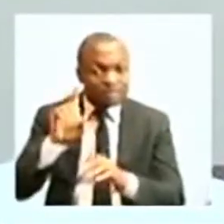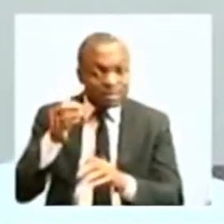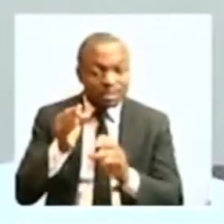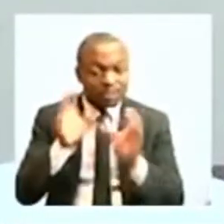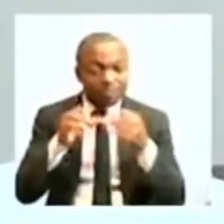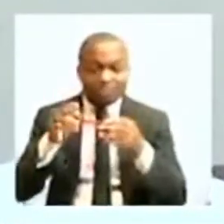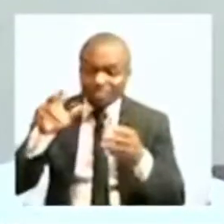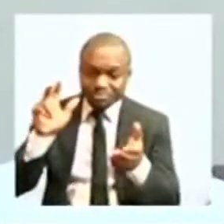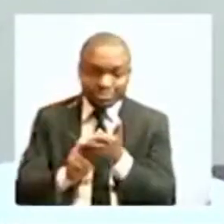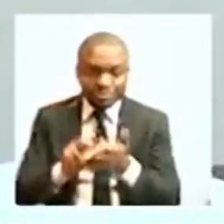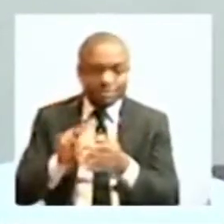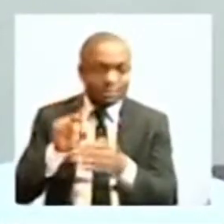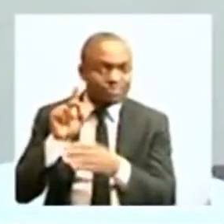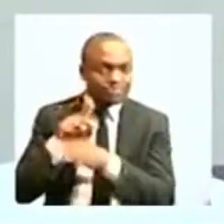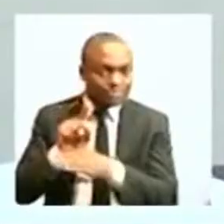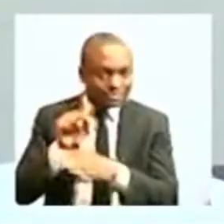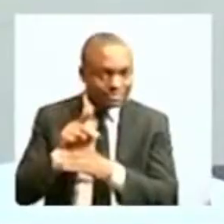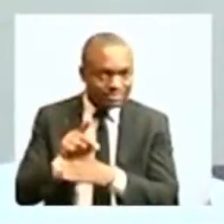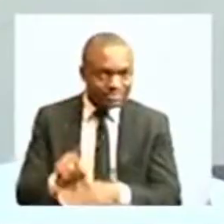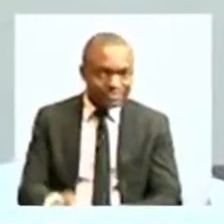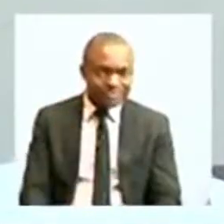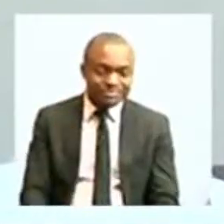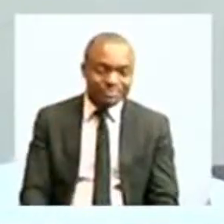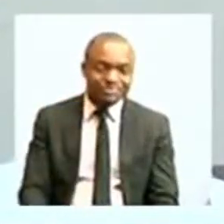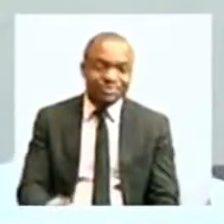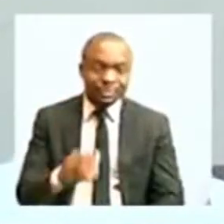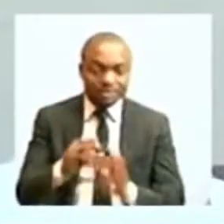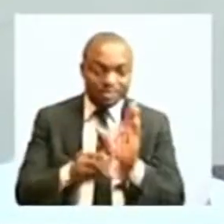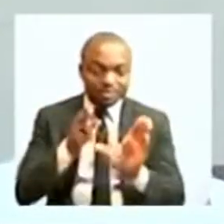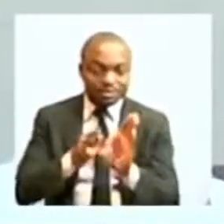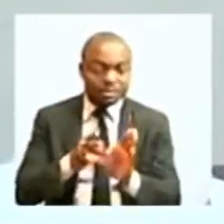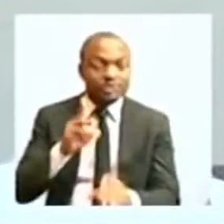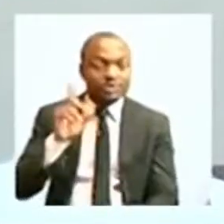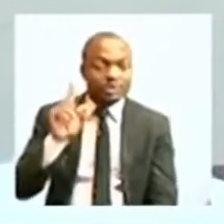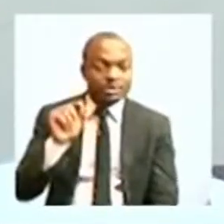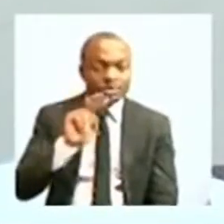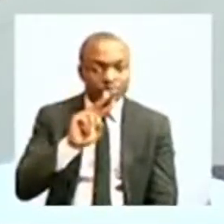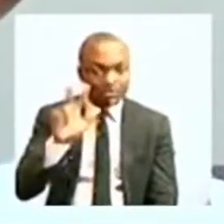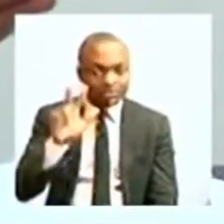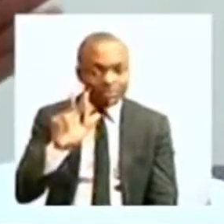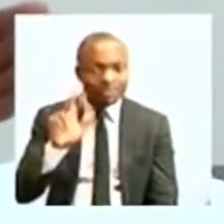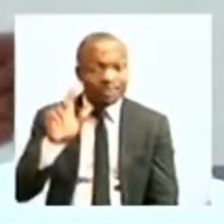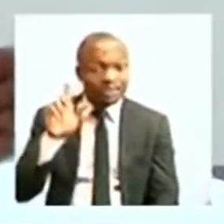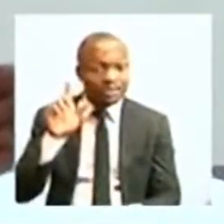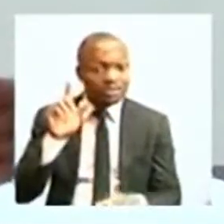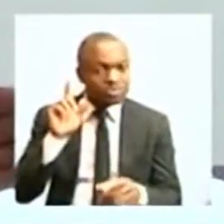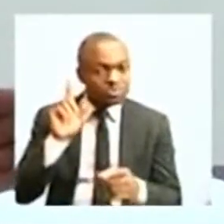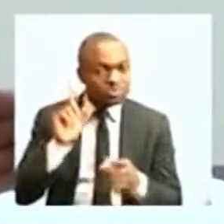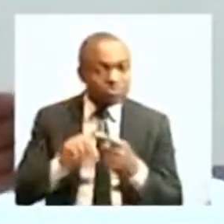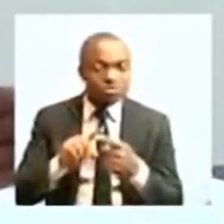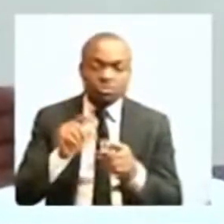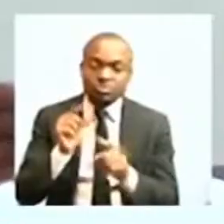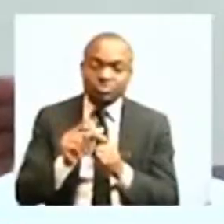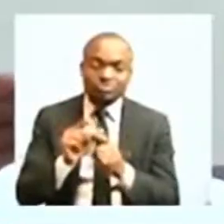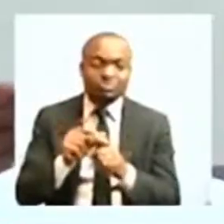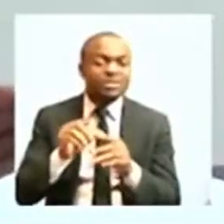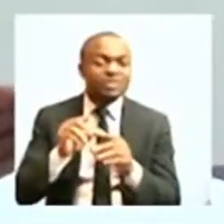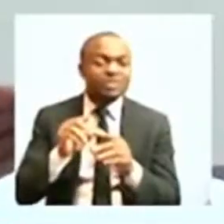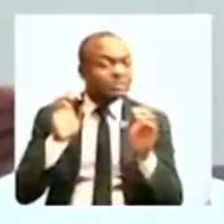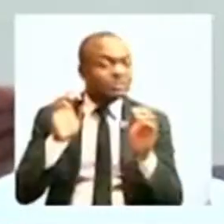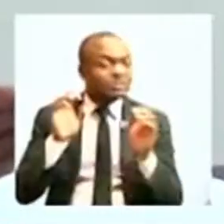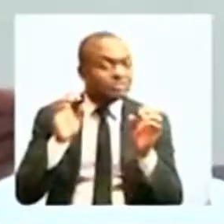they approve projects in May 2023. Up to December, zero